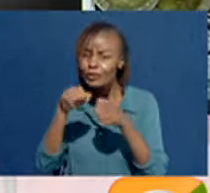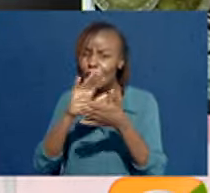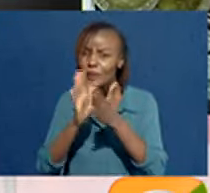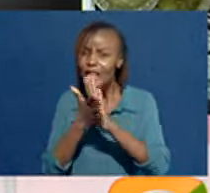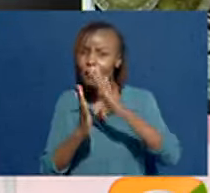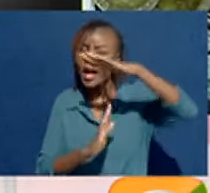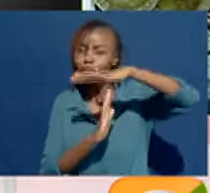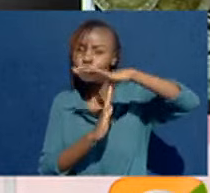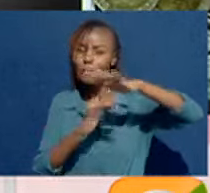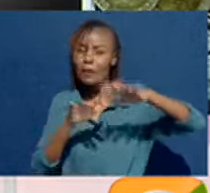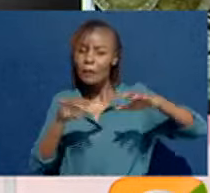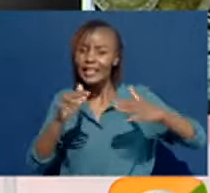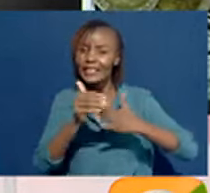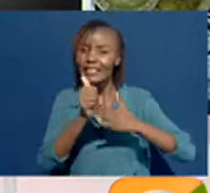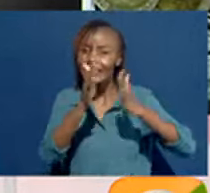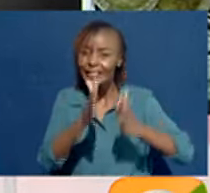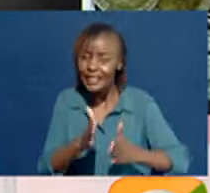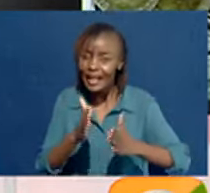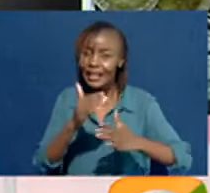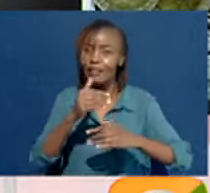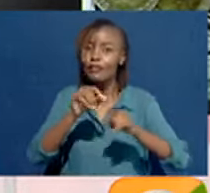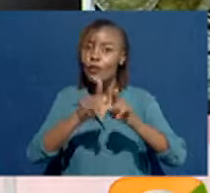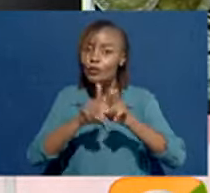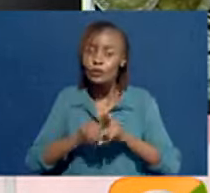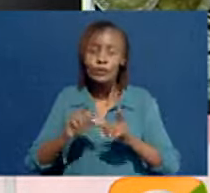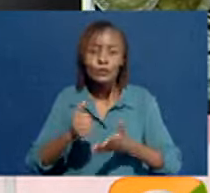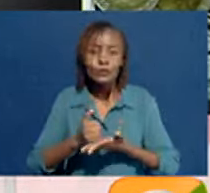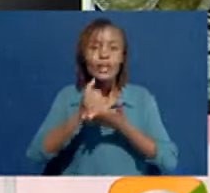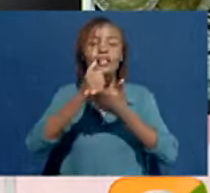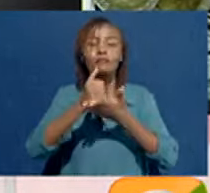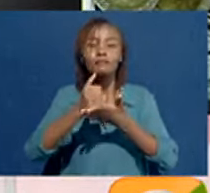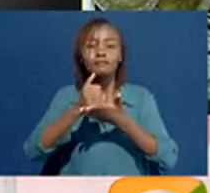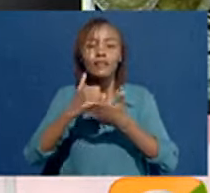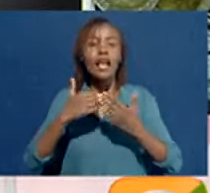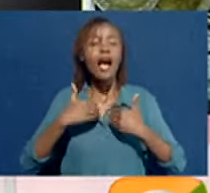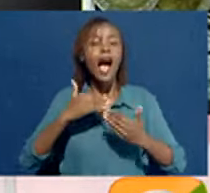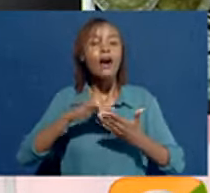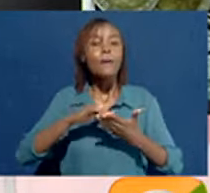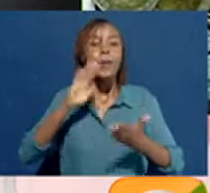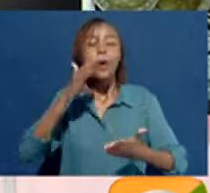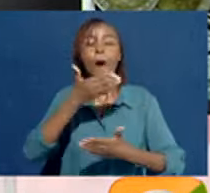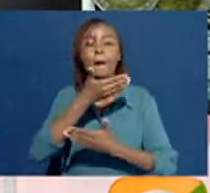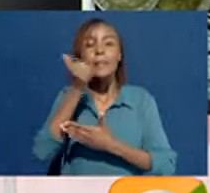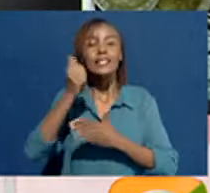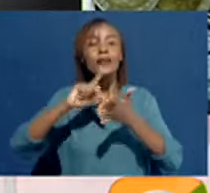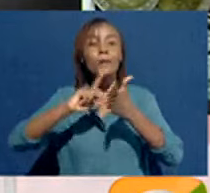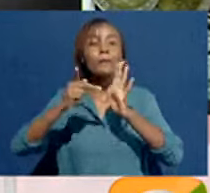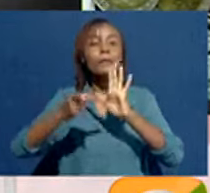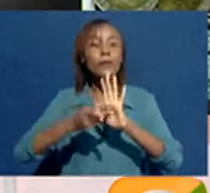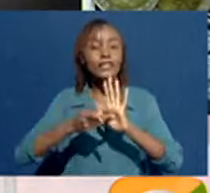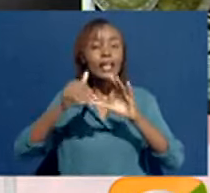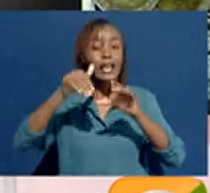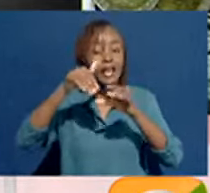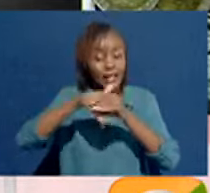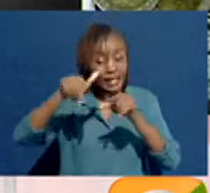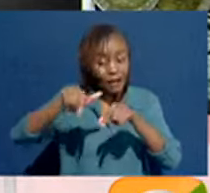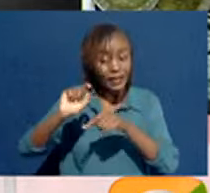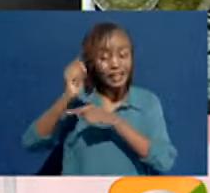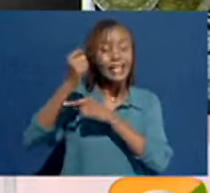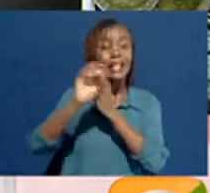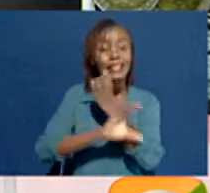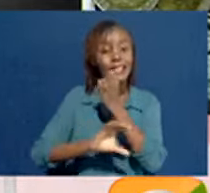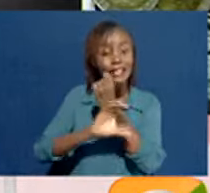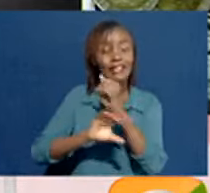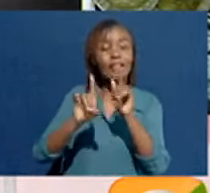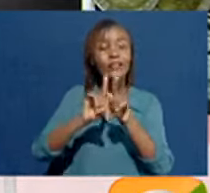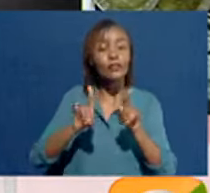the carbon space and establish the growth of carbon projects in the country and beyond. So in a nutshell, that's